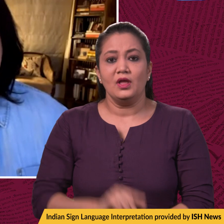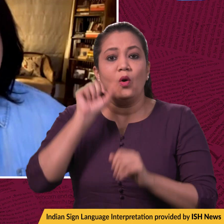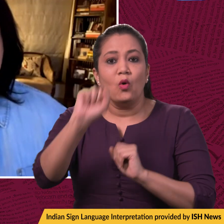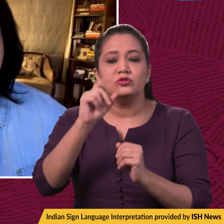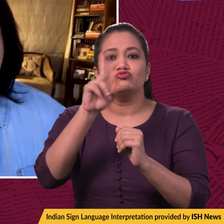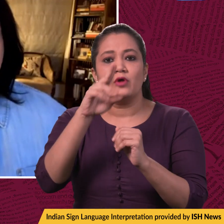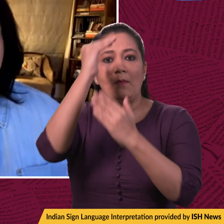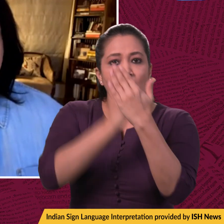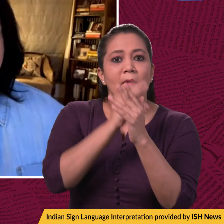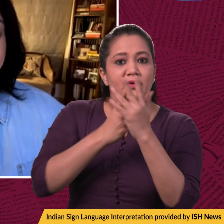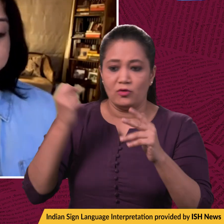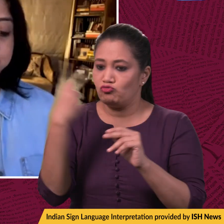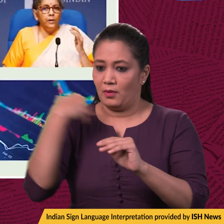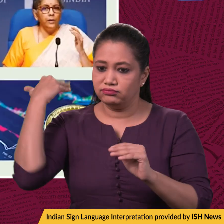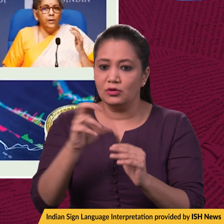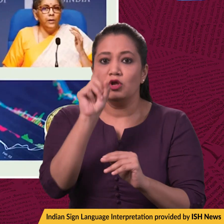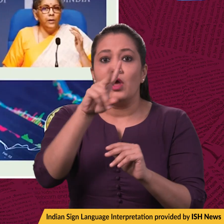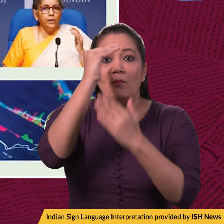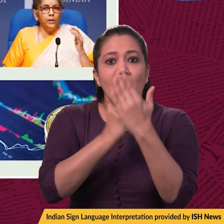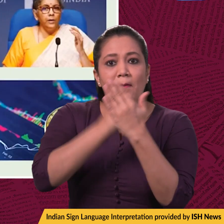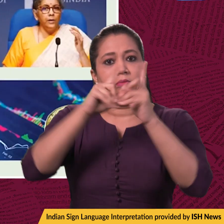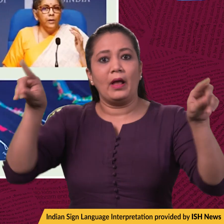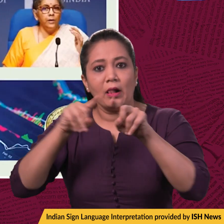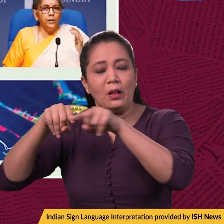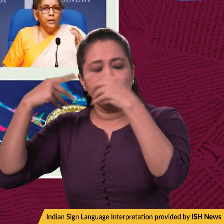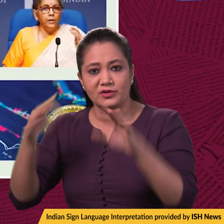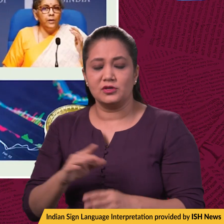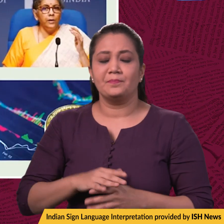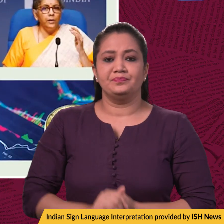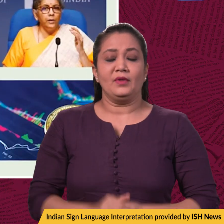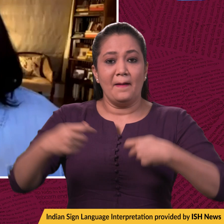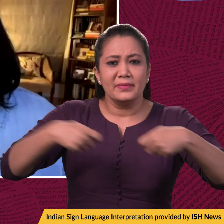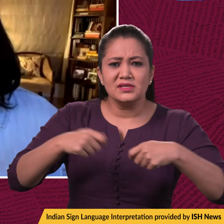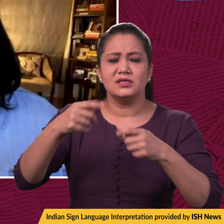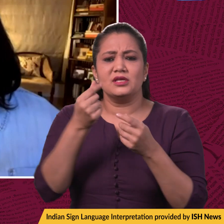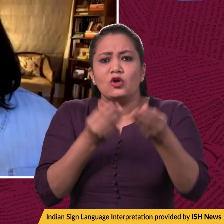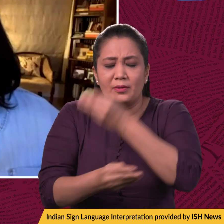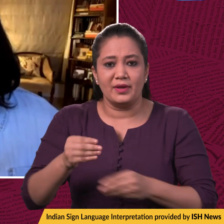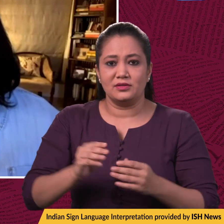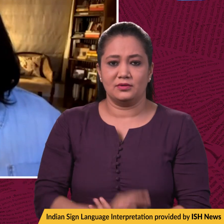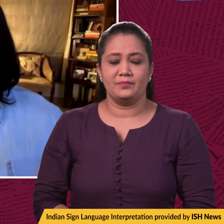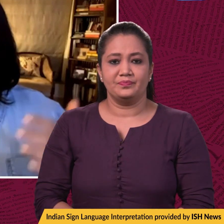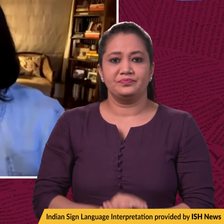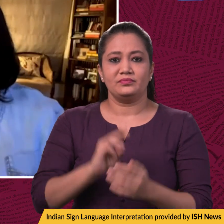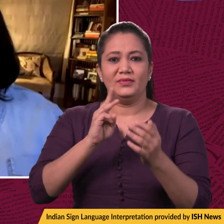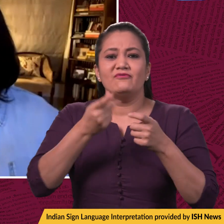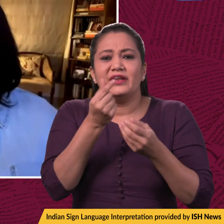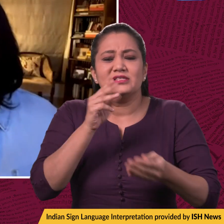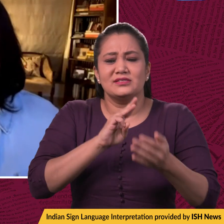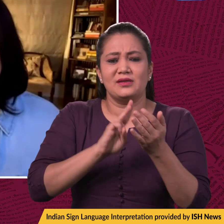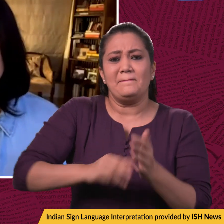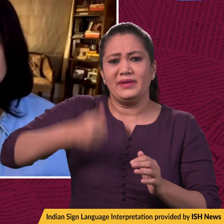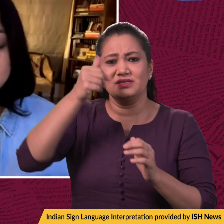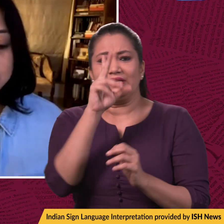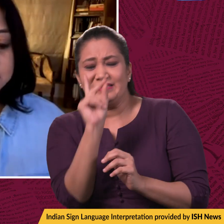been cancelled in the last 2 months. News coming in from the world of business and economics. The Minister of State for Finance, which is the junior